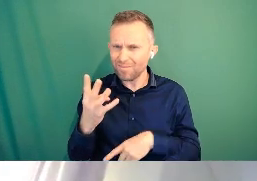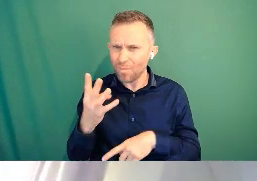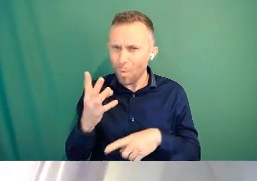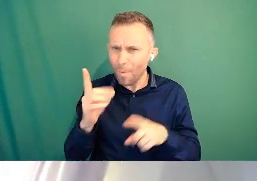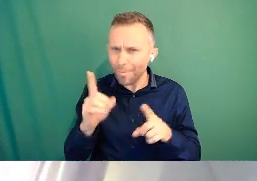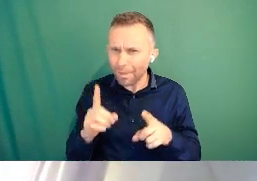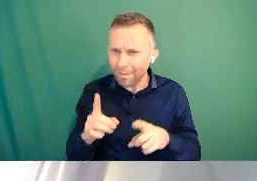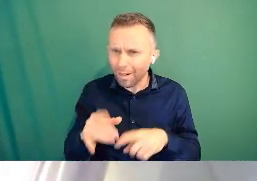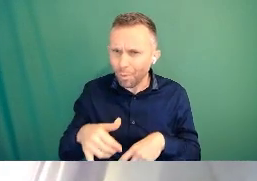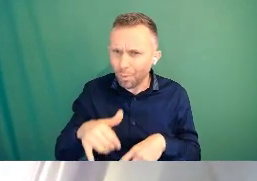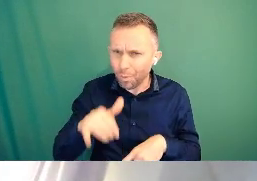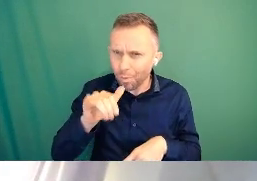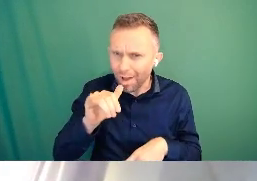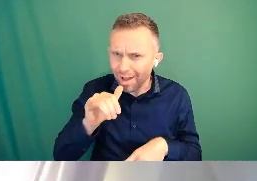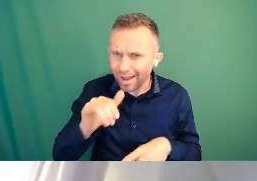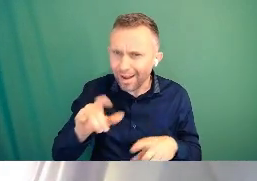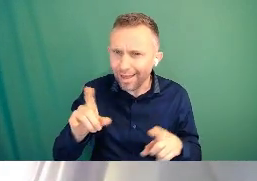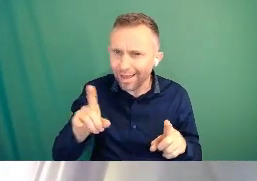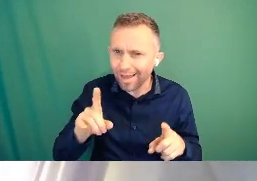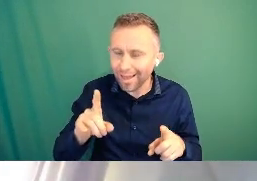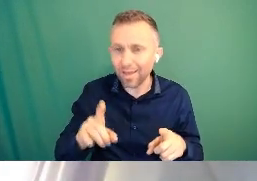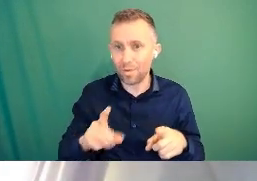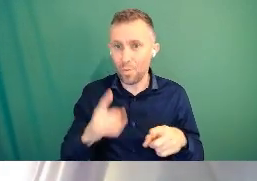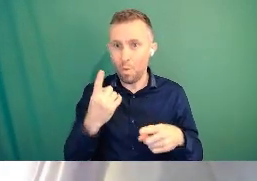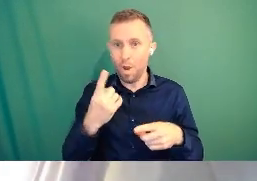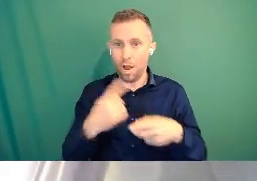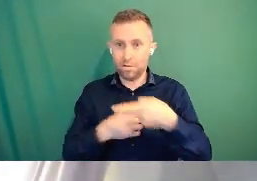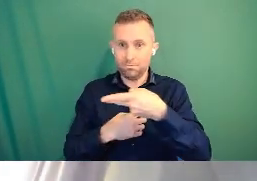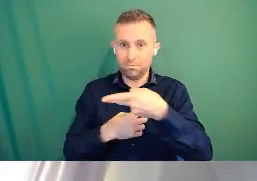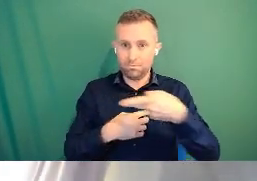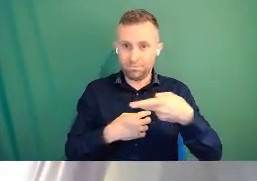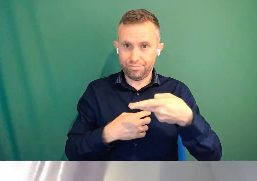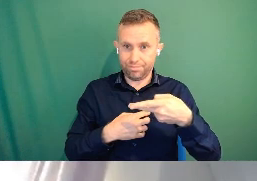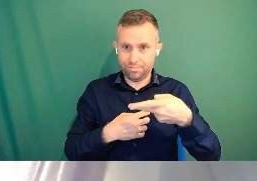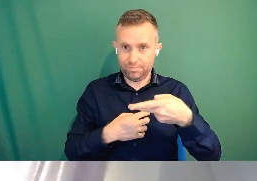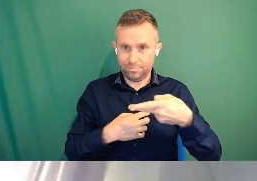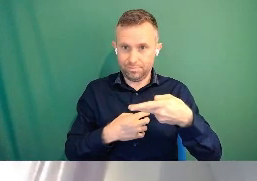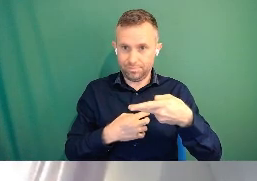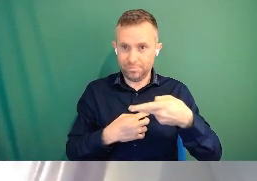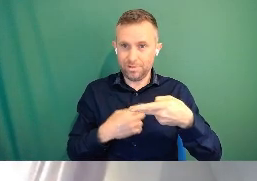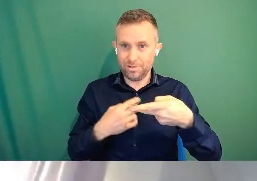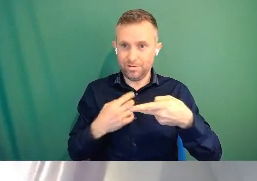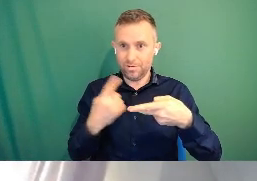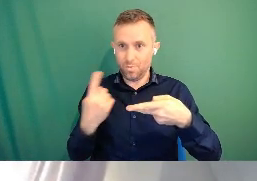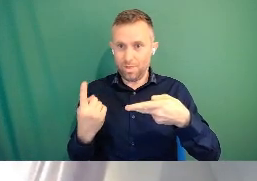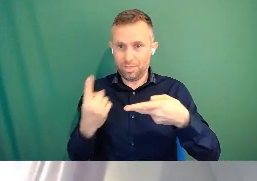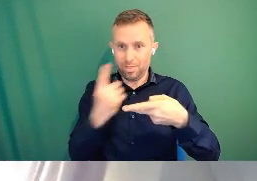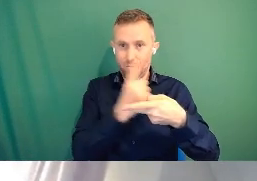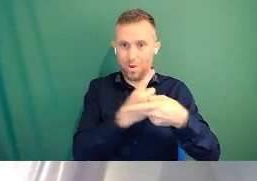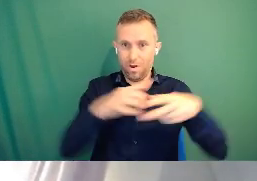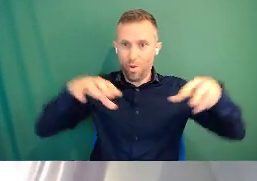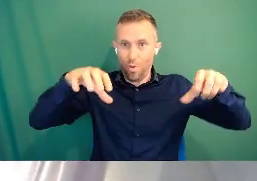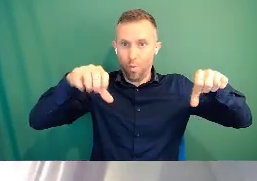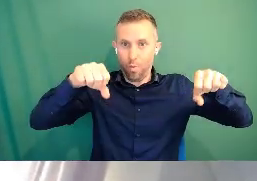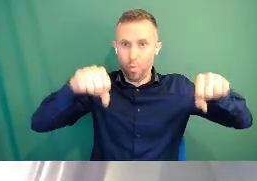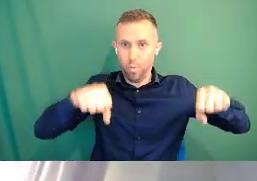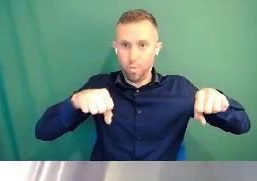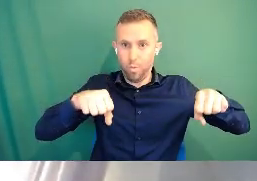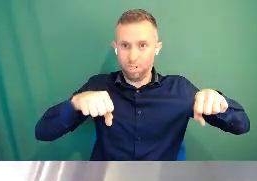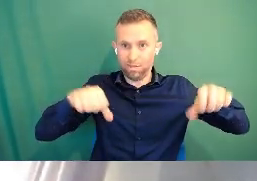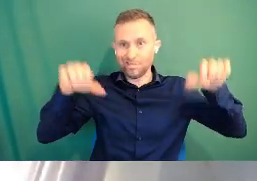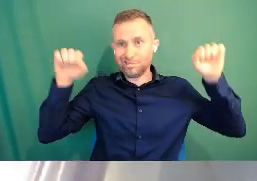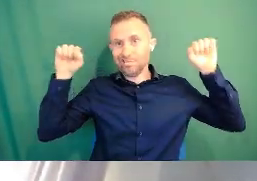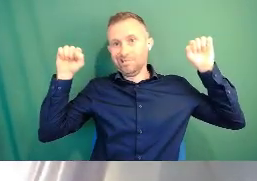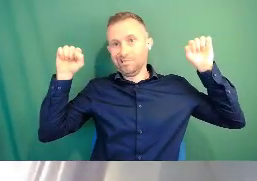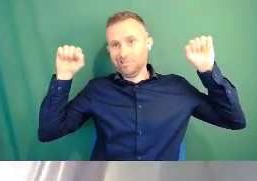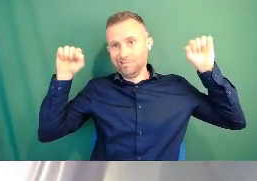pour it down his throat. So that reflects what it probably tastes like, not quite like that southern